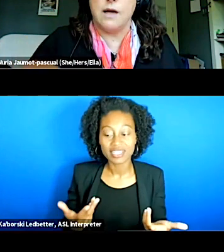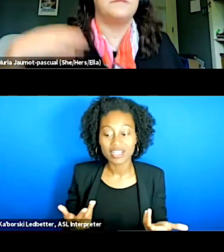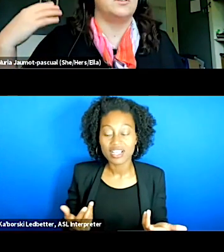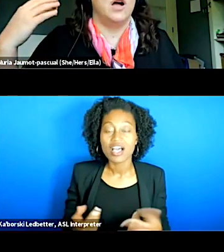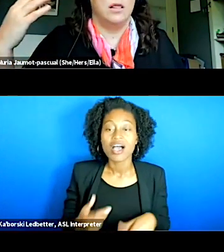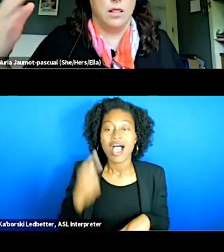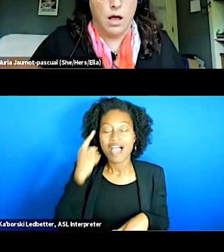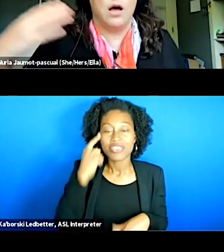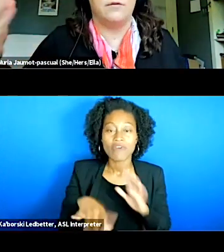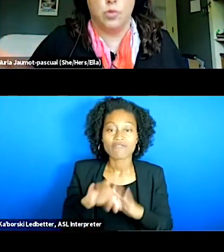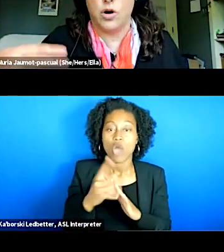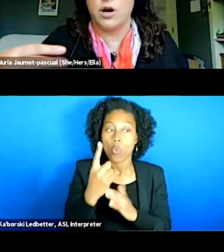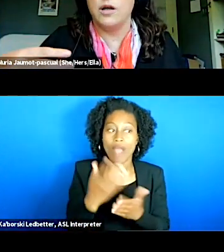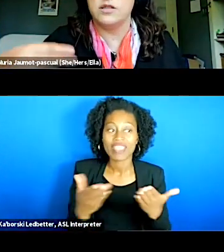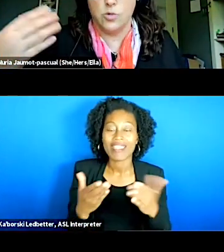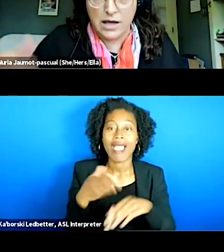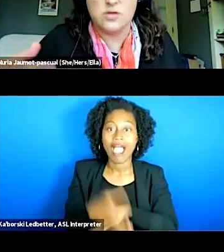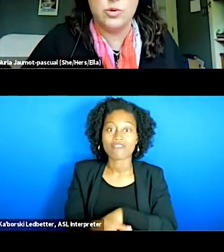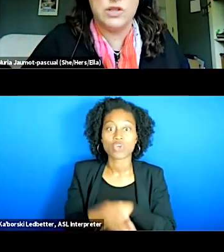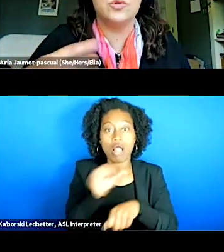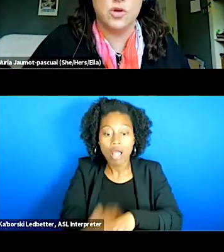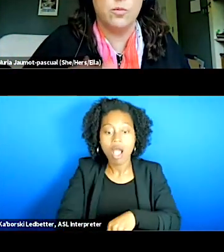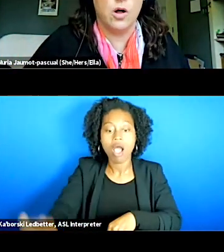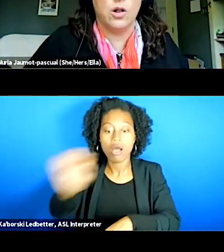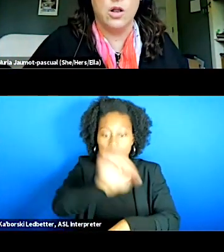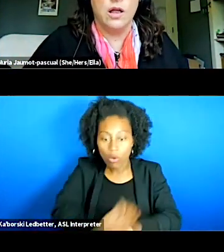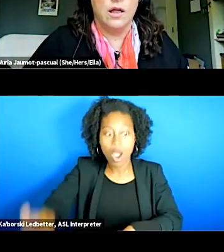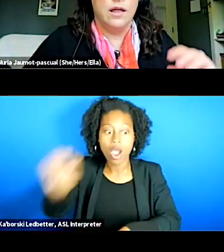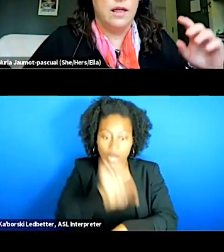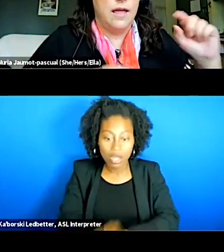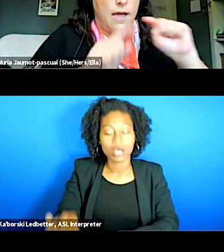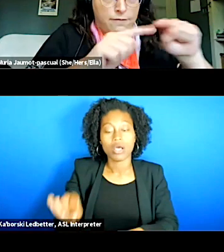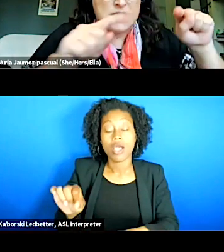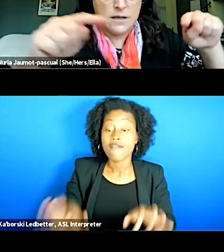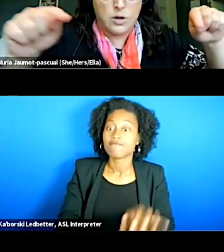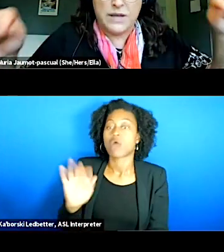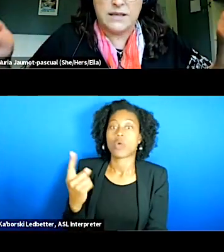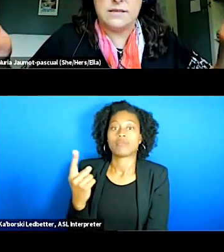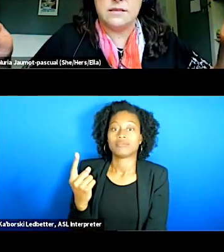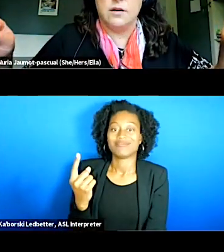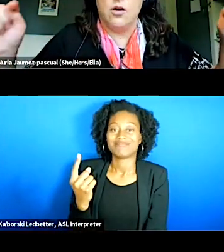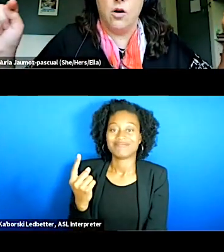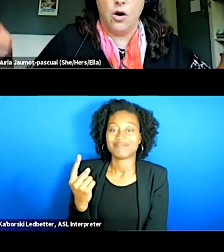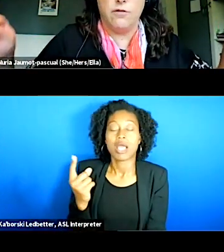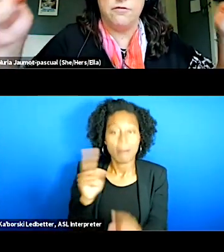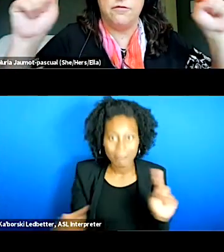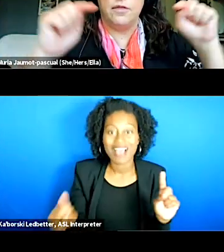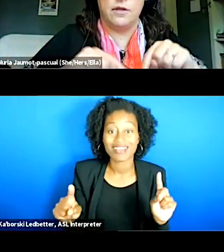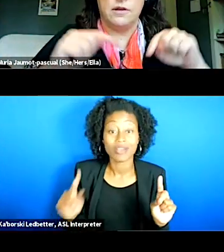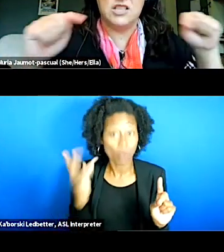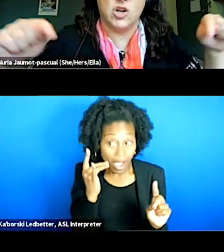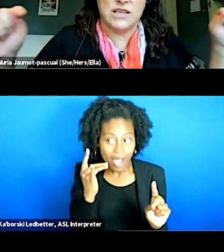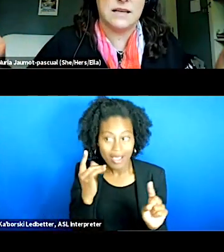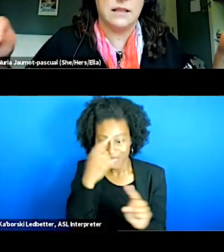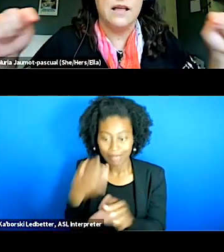piece after a lot of work. So yes, we do snowball every single piece off